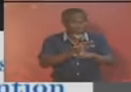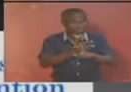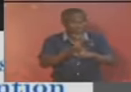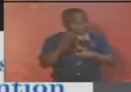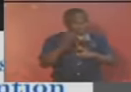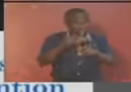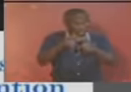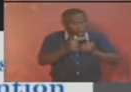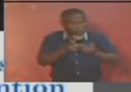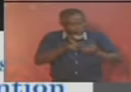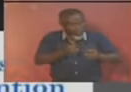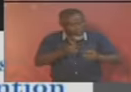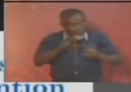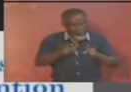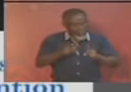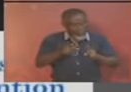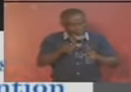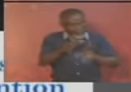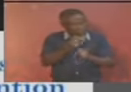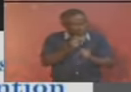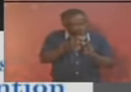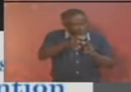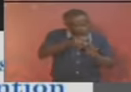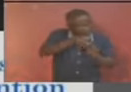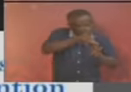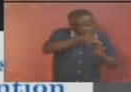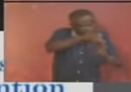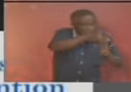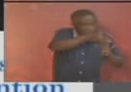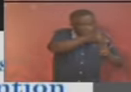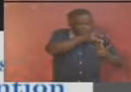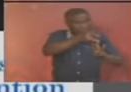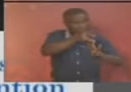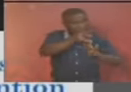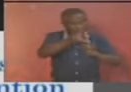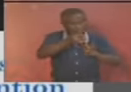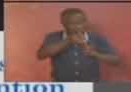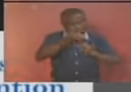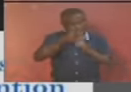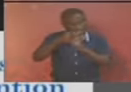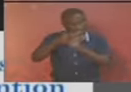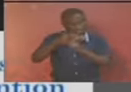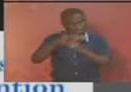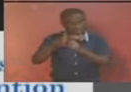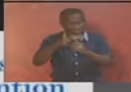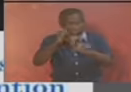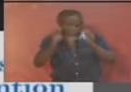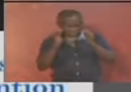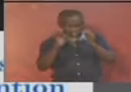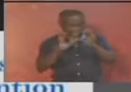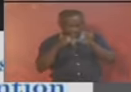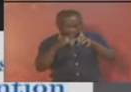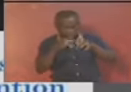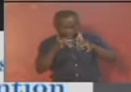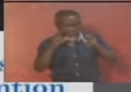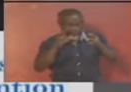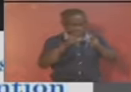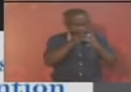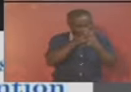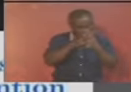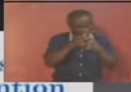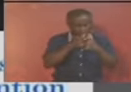infection. If you compare the rates of infection for the Caribbean compared to the US and the UK, it's a